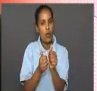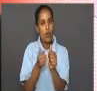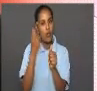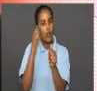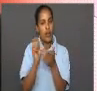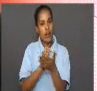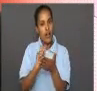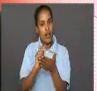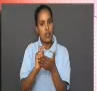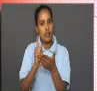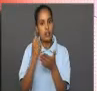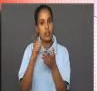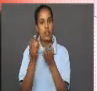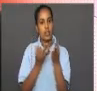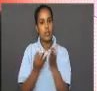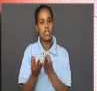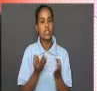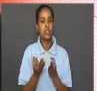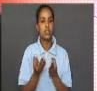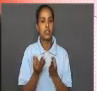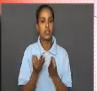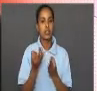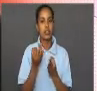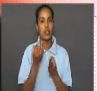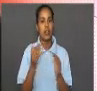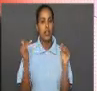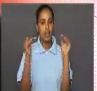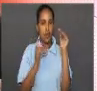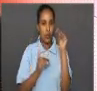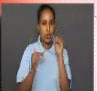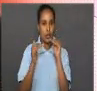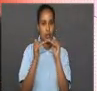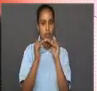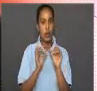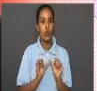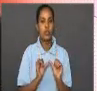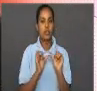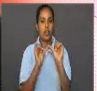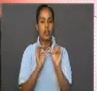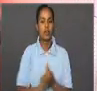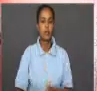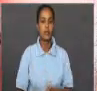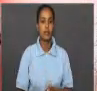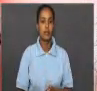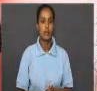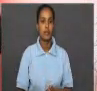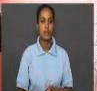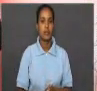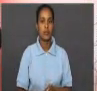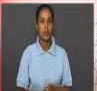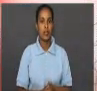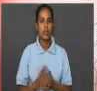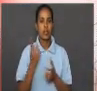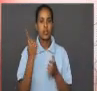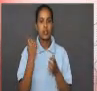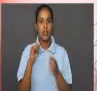for writing the expression for equilibrium constant.